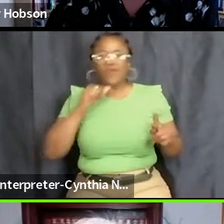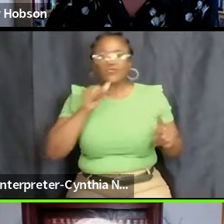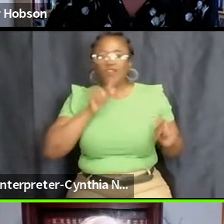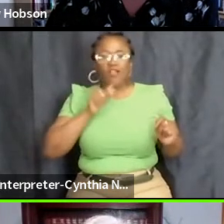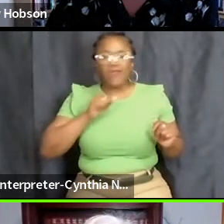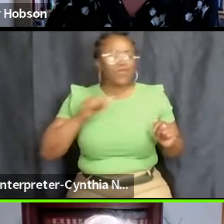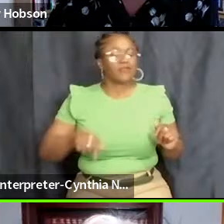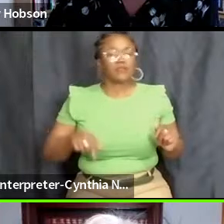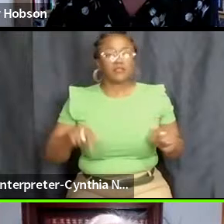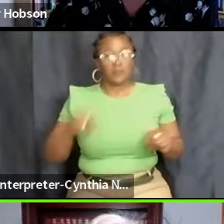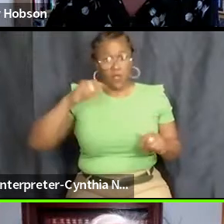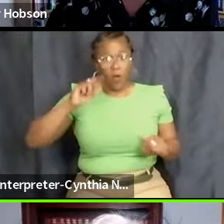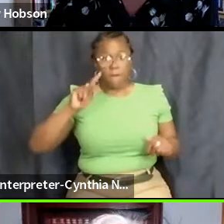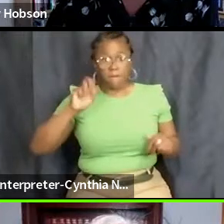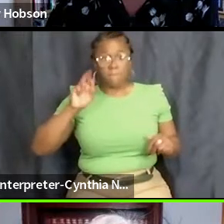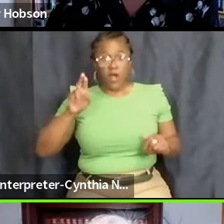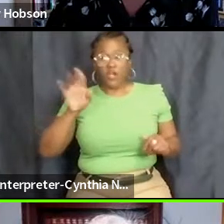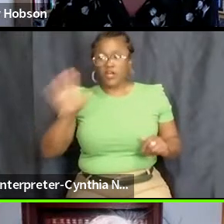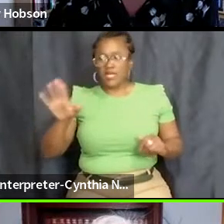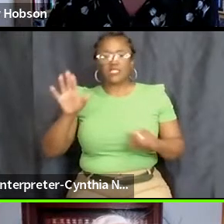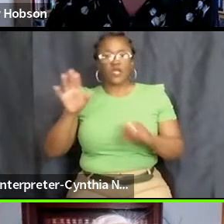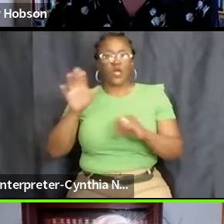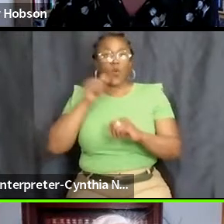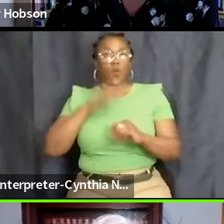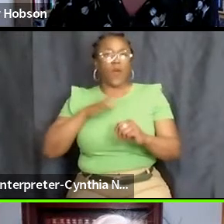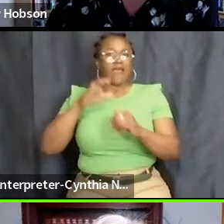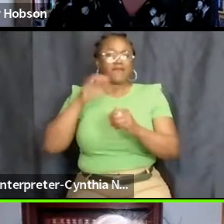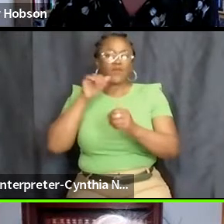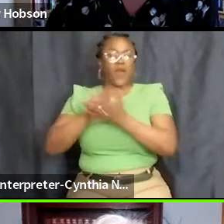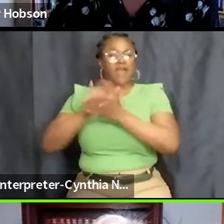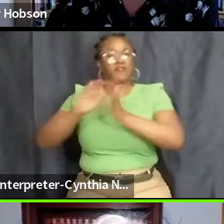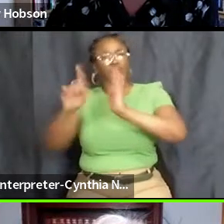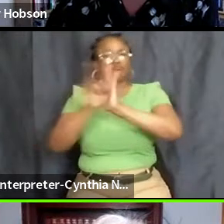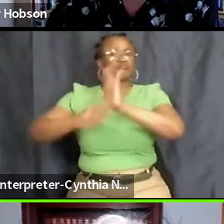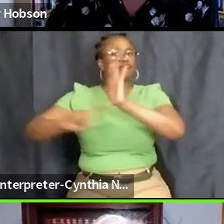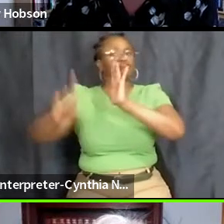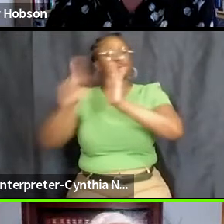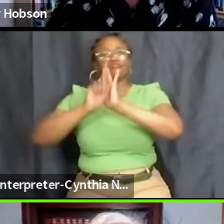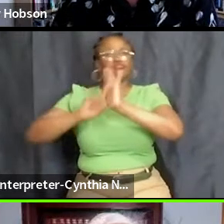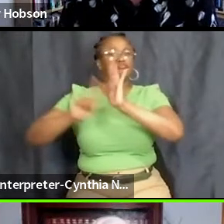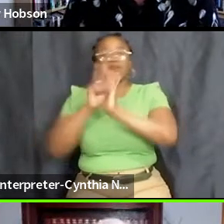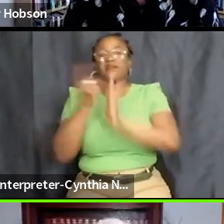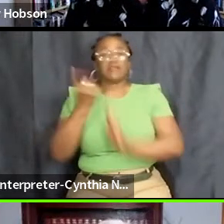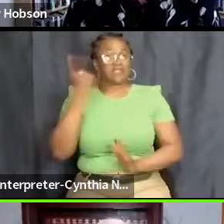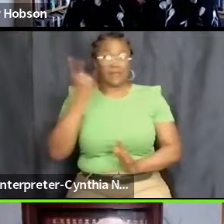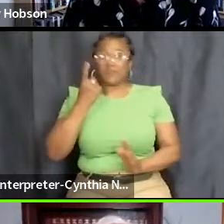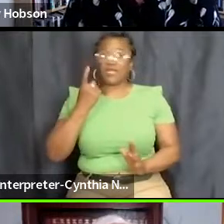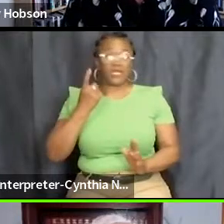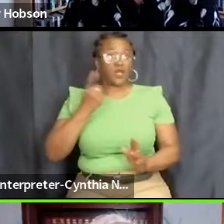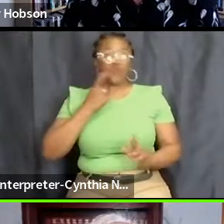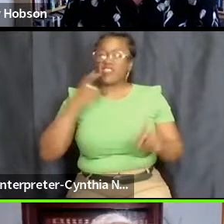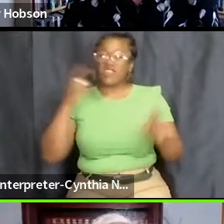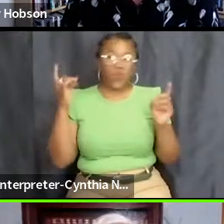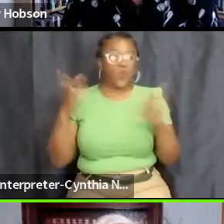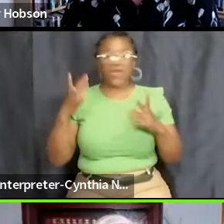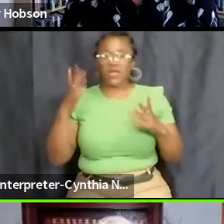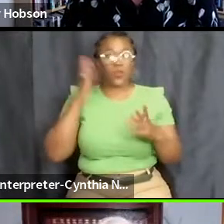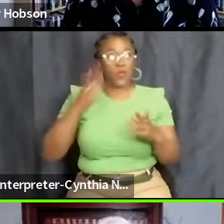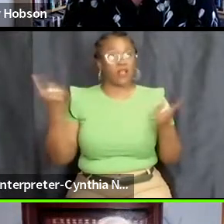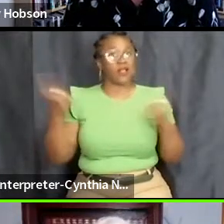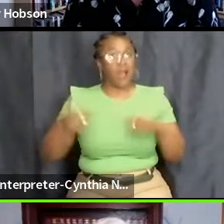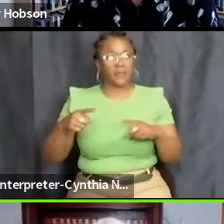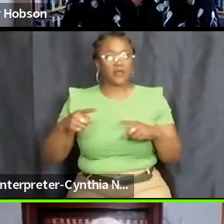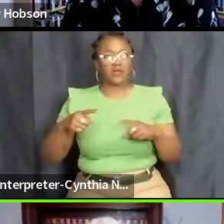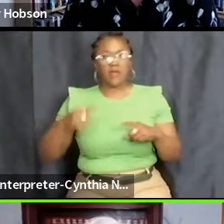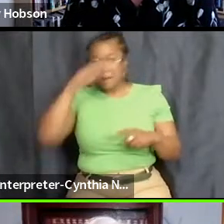so Parker's wife begins to ring the bell that something really wicked this way comes. And Black folks were